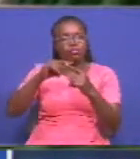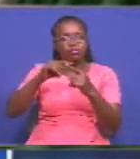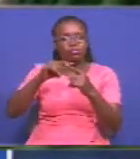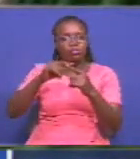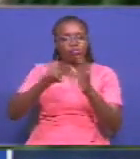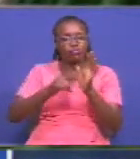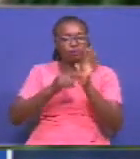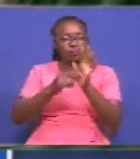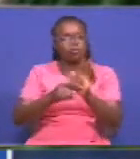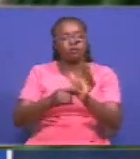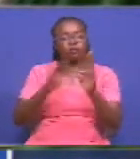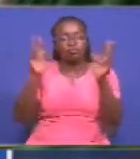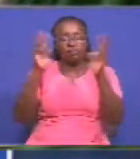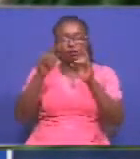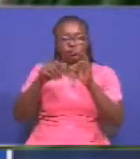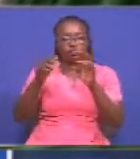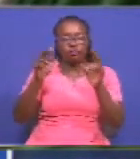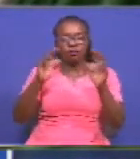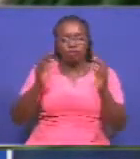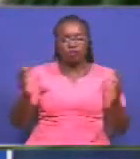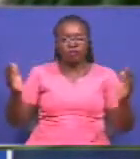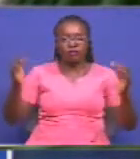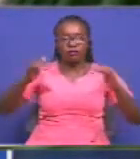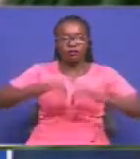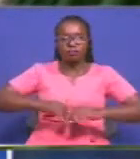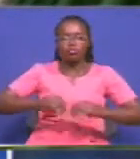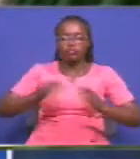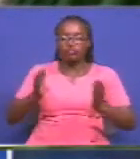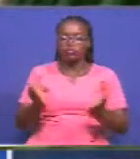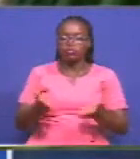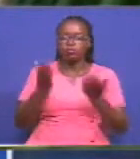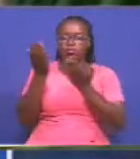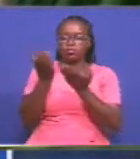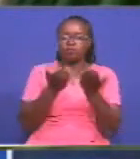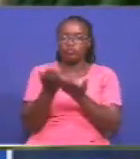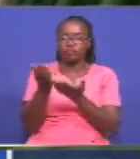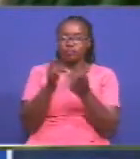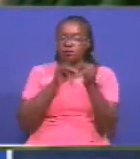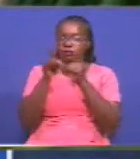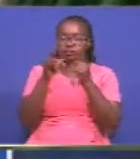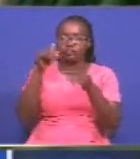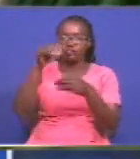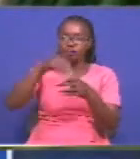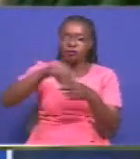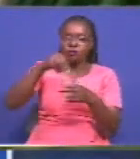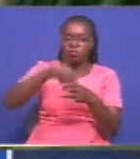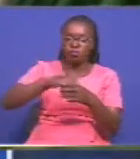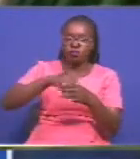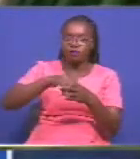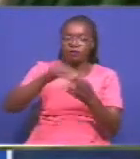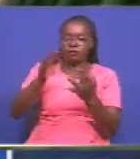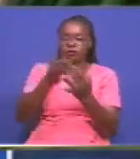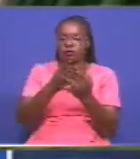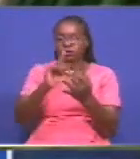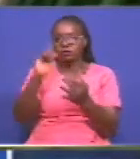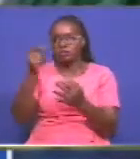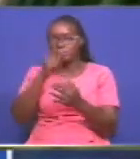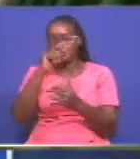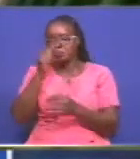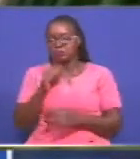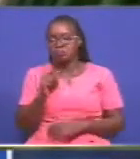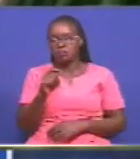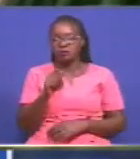is reflected in the theme of this forum, promoting trade and tourism and investment between Kenya and